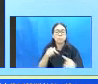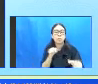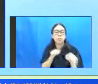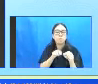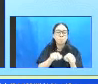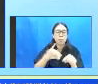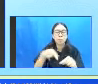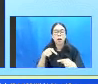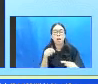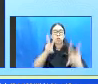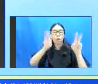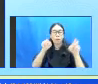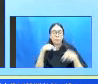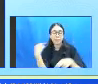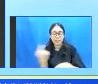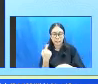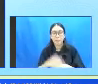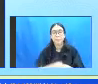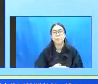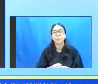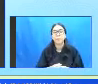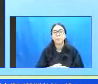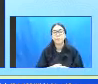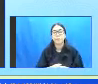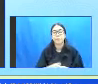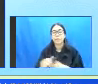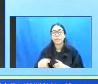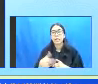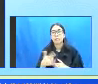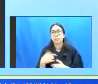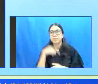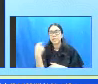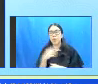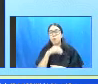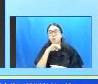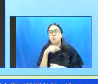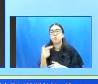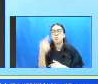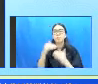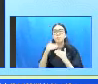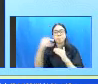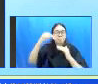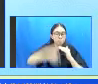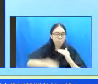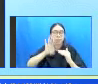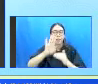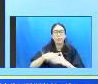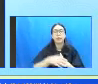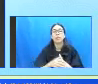forward to hear more about that. And then our third panelist, Pataki. Would you like to introduce